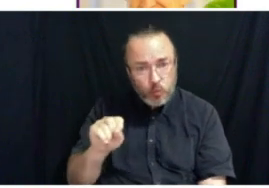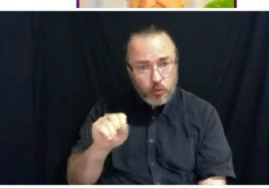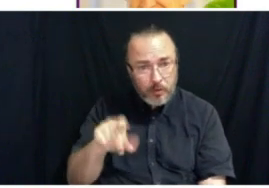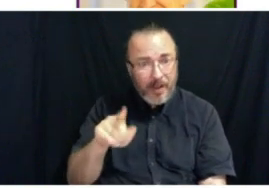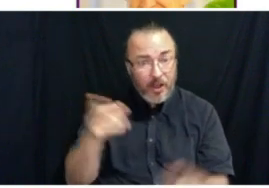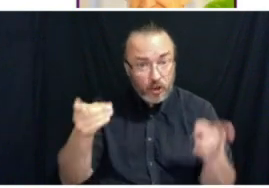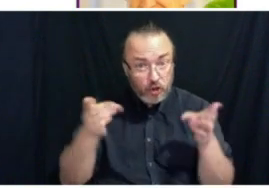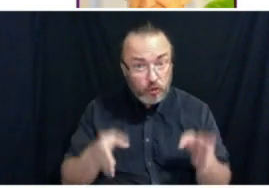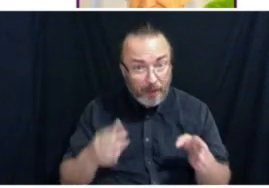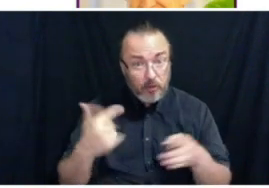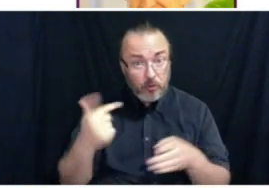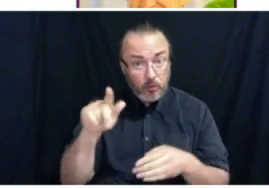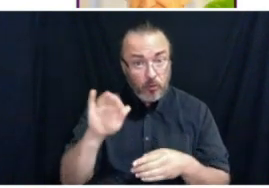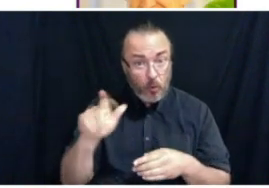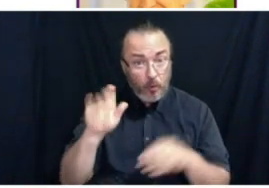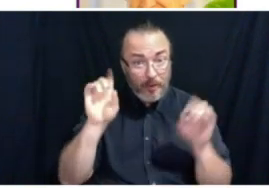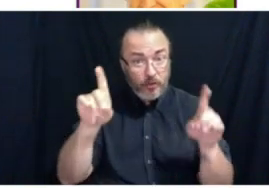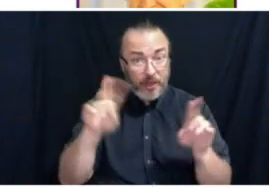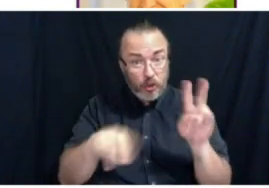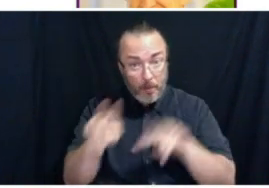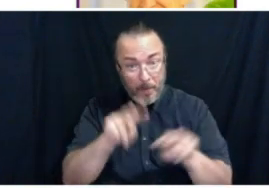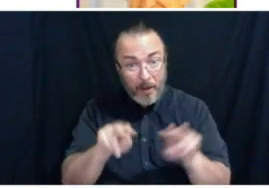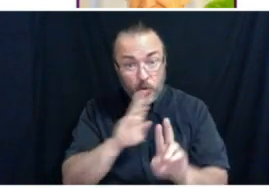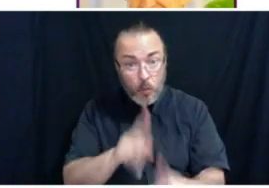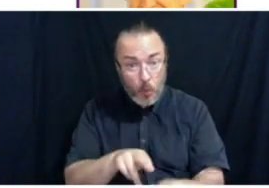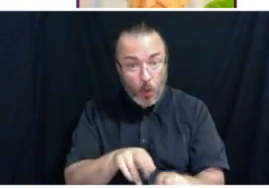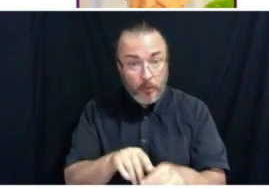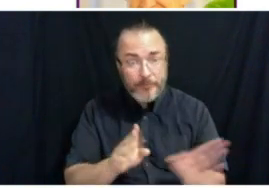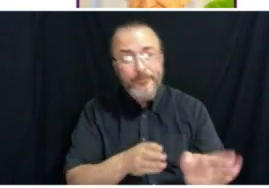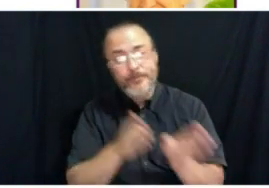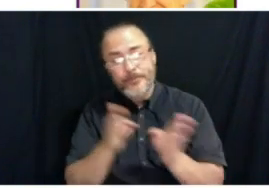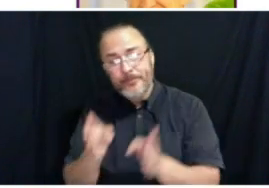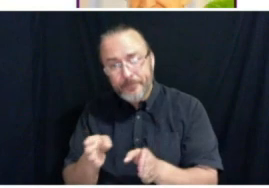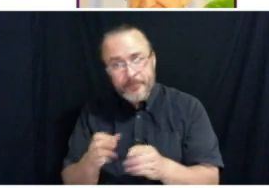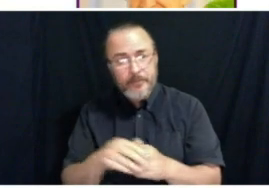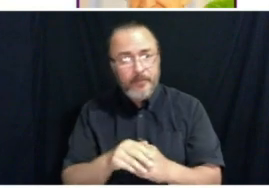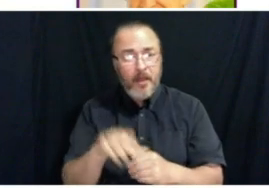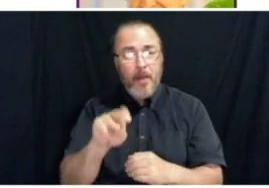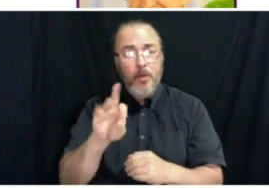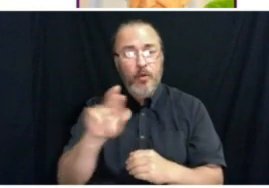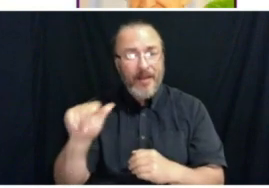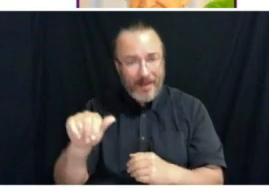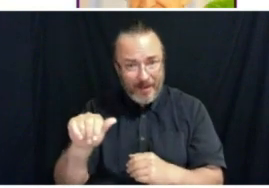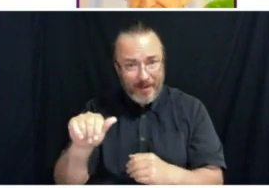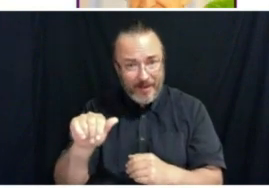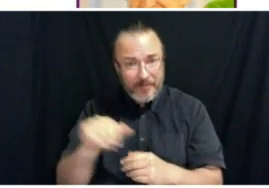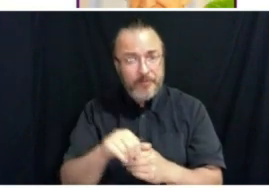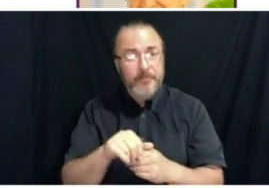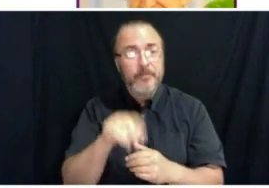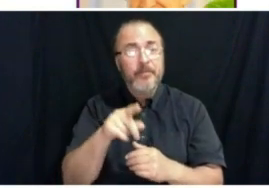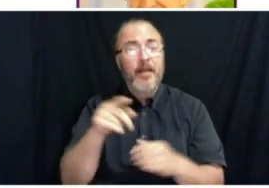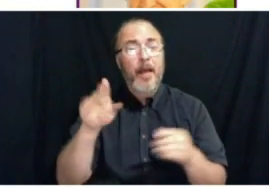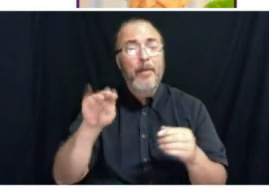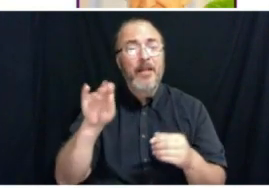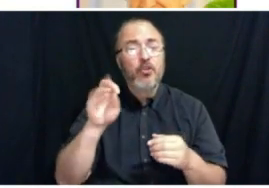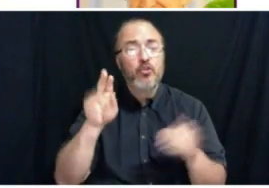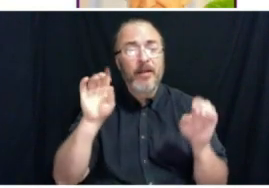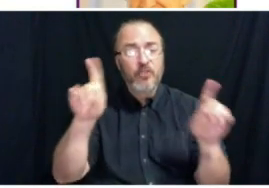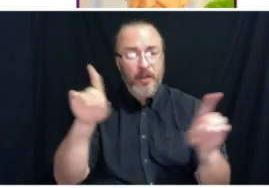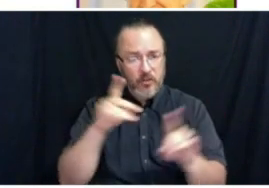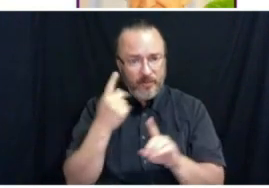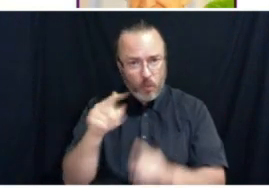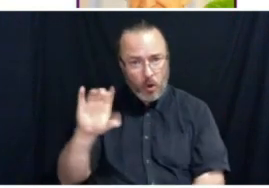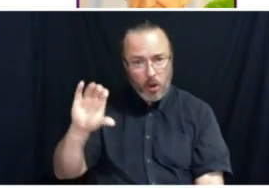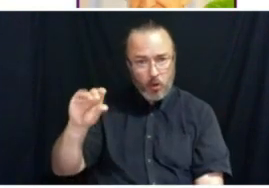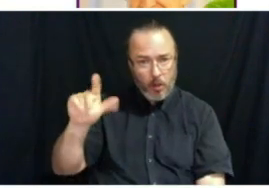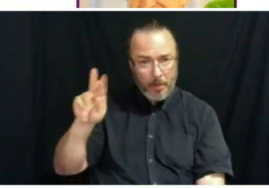Education Monitoring Report for UNESCO. We'll hear from Maria Victoria Angulo, the Minister of Education for Colombia, from